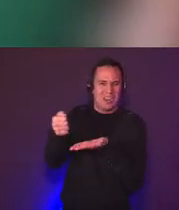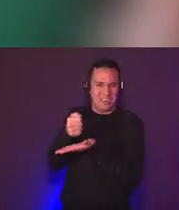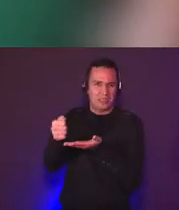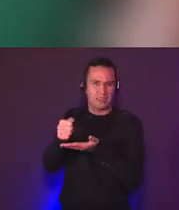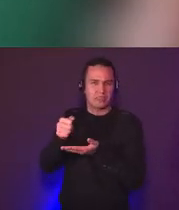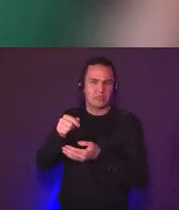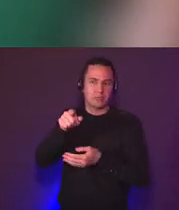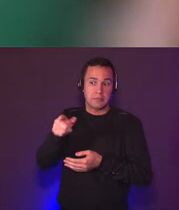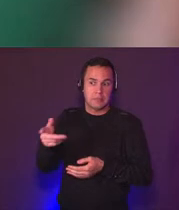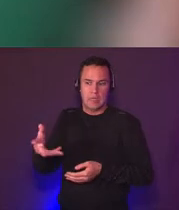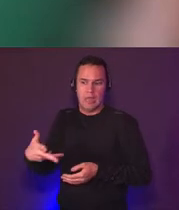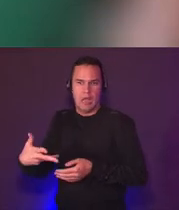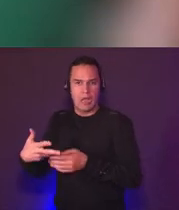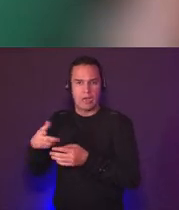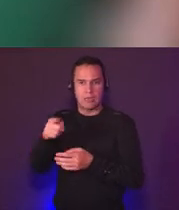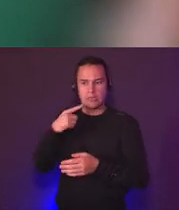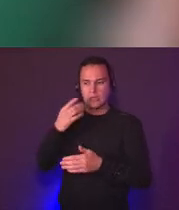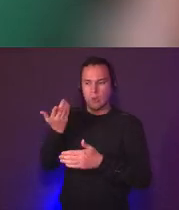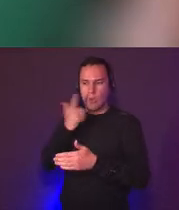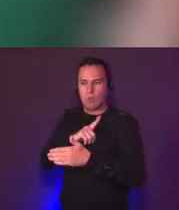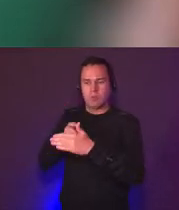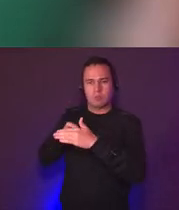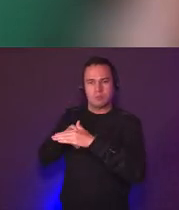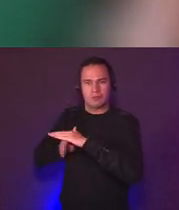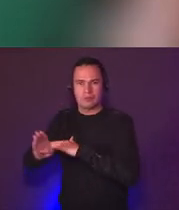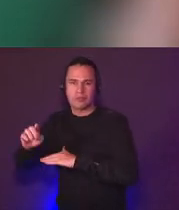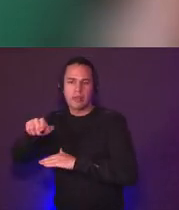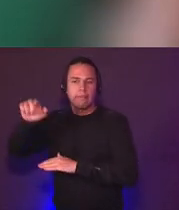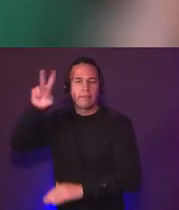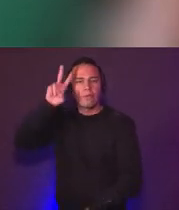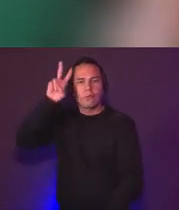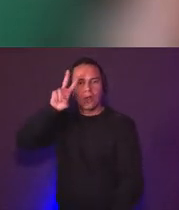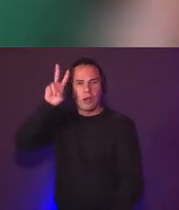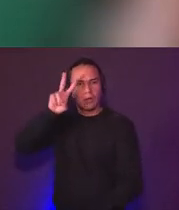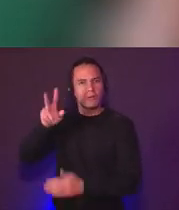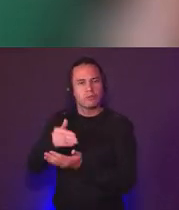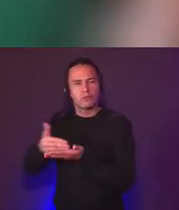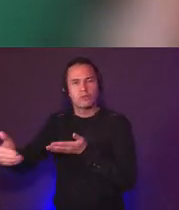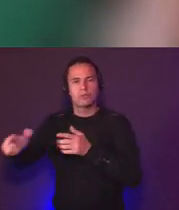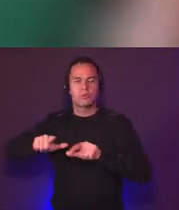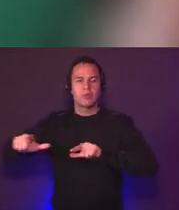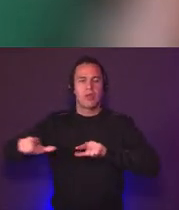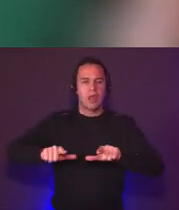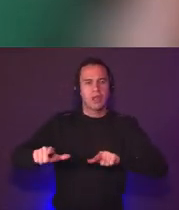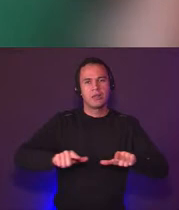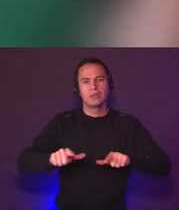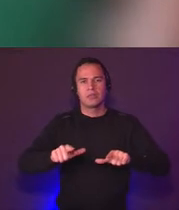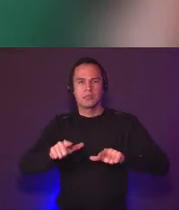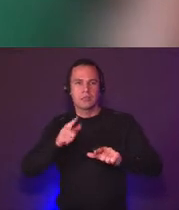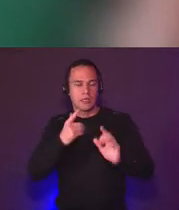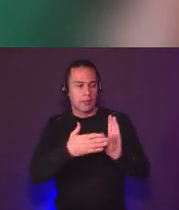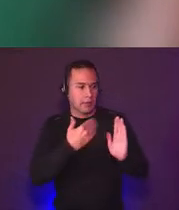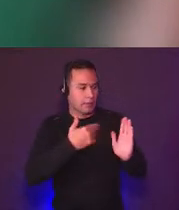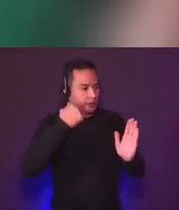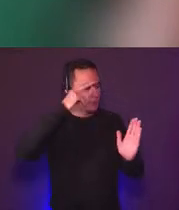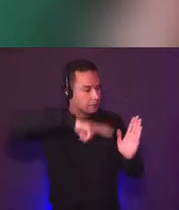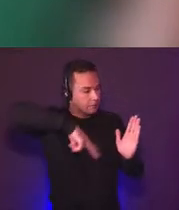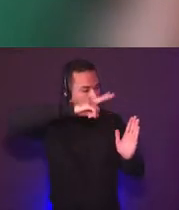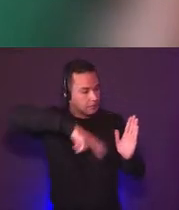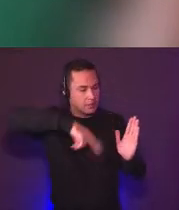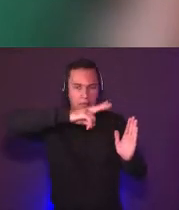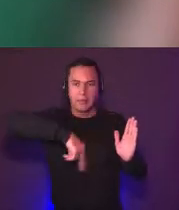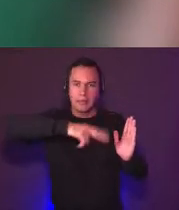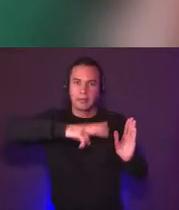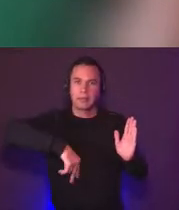story on the setting of bail in the United States, and I came across Phil's book, and Phil was recommended to me